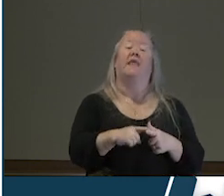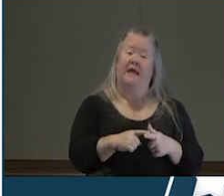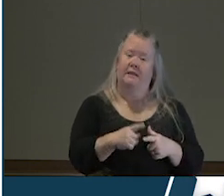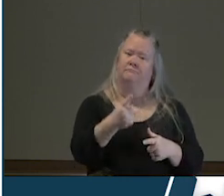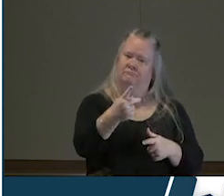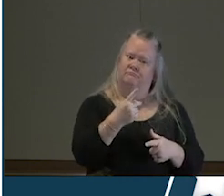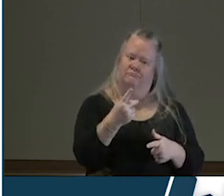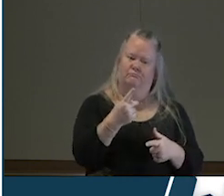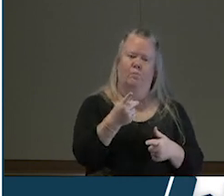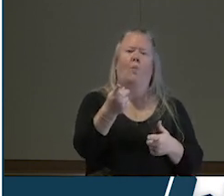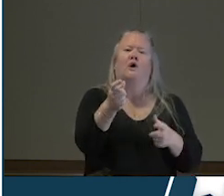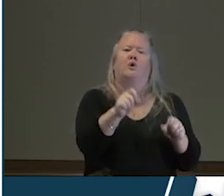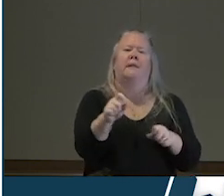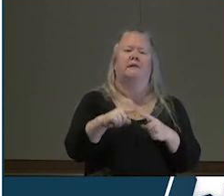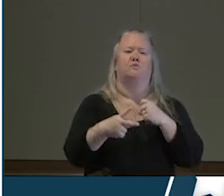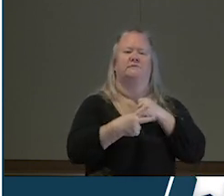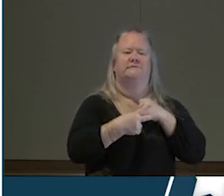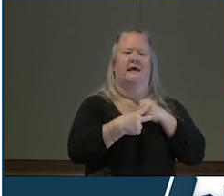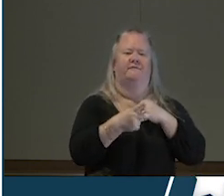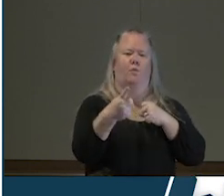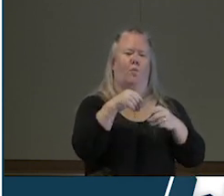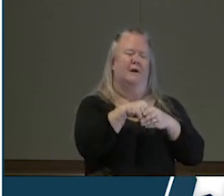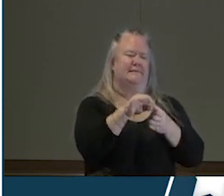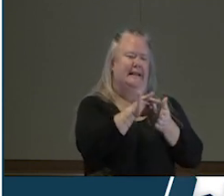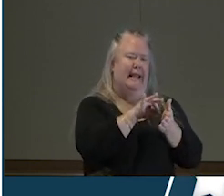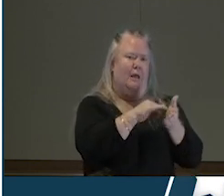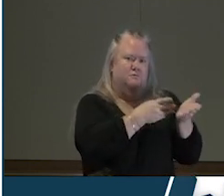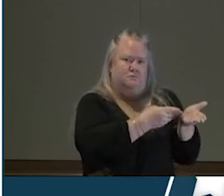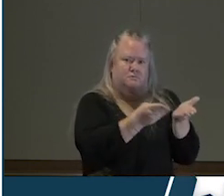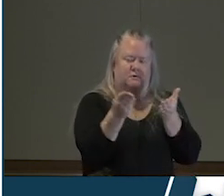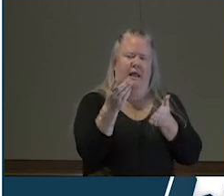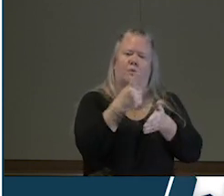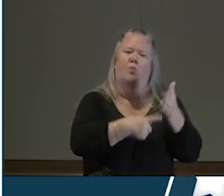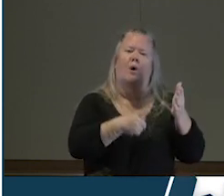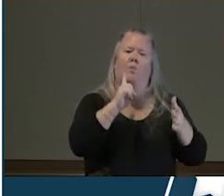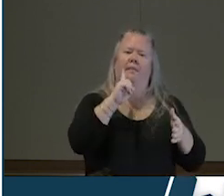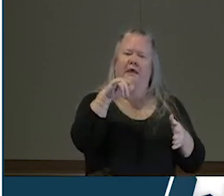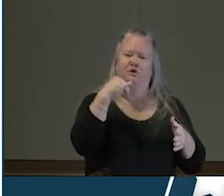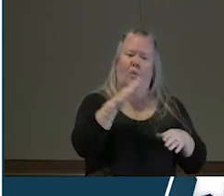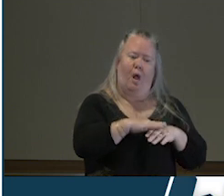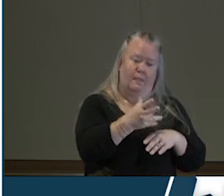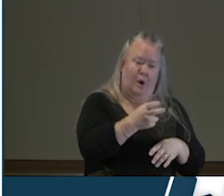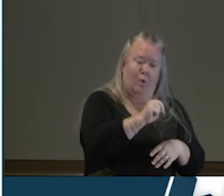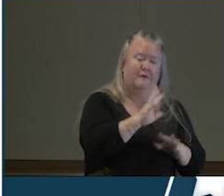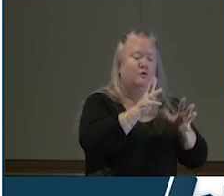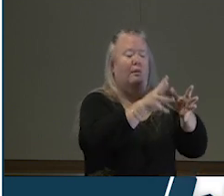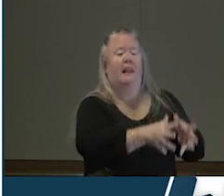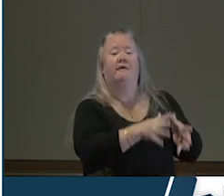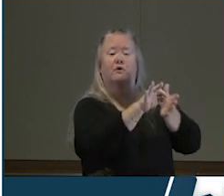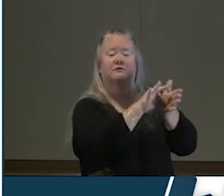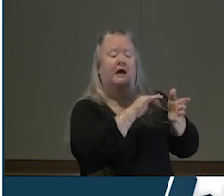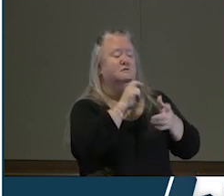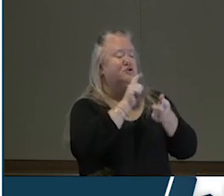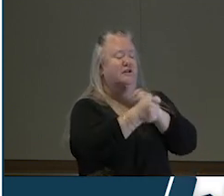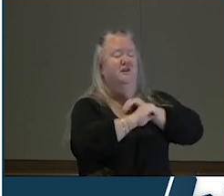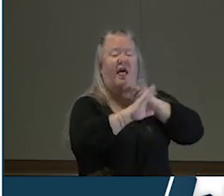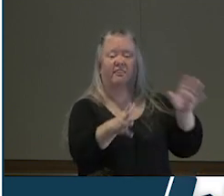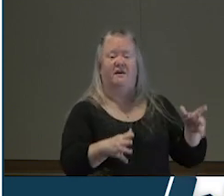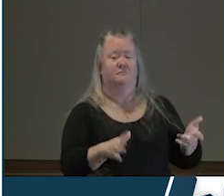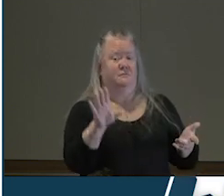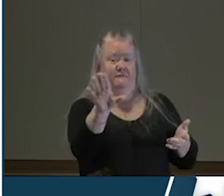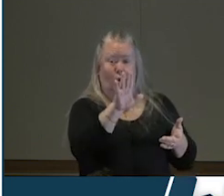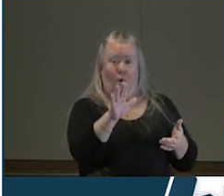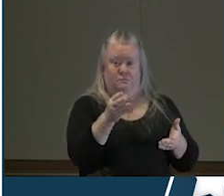at what your ability to save is, what's sitting in accounts, and what are they going to do on their own. If you left them and made no change to your